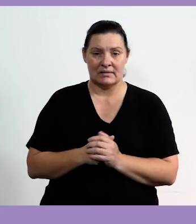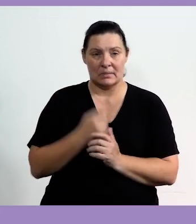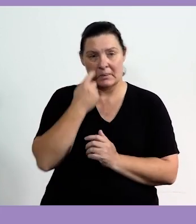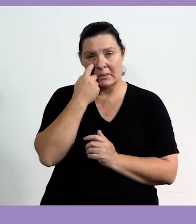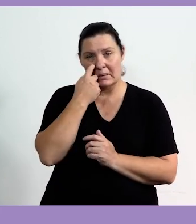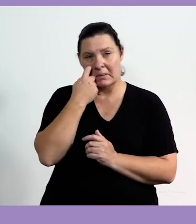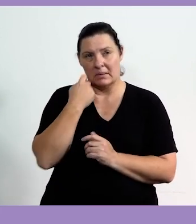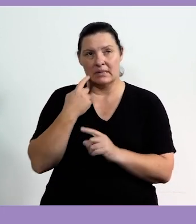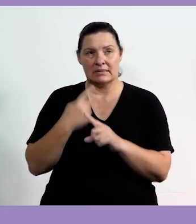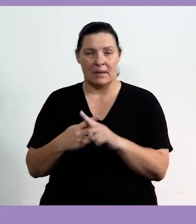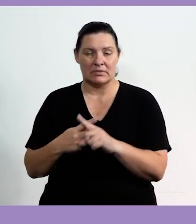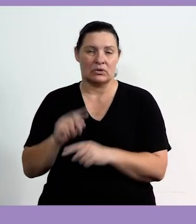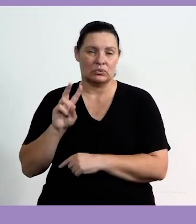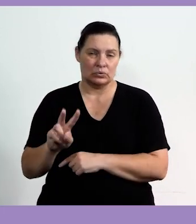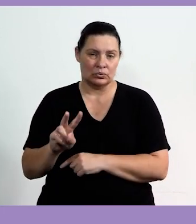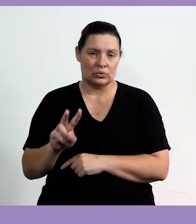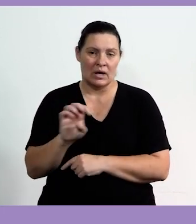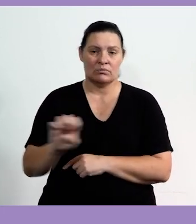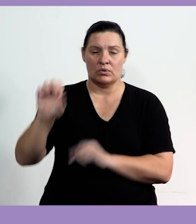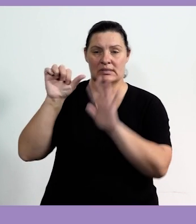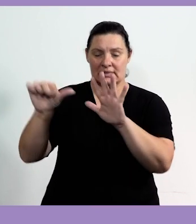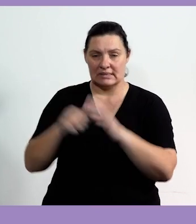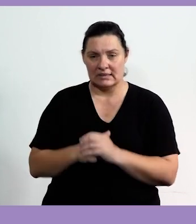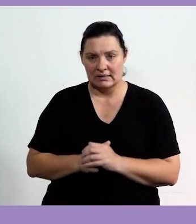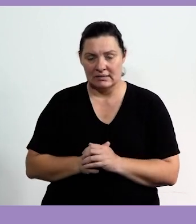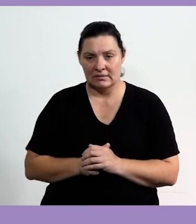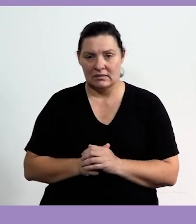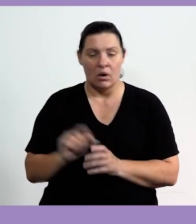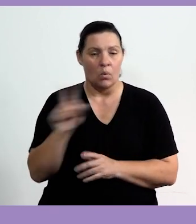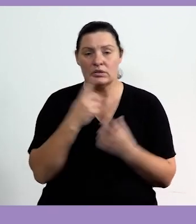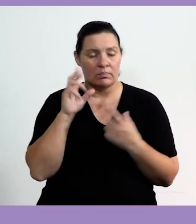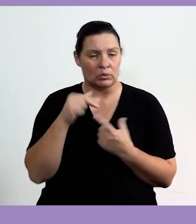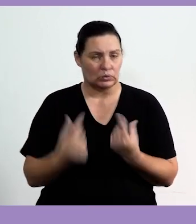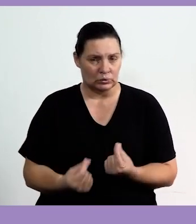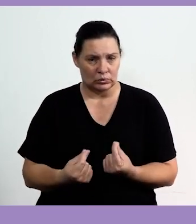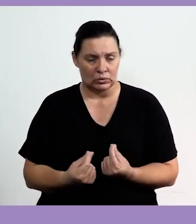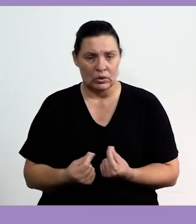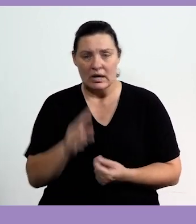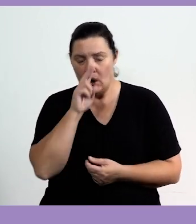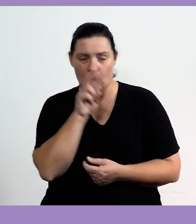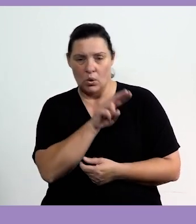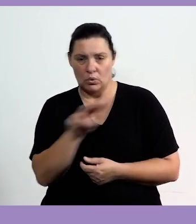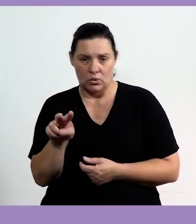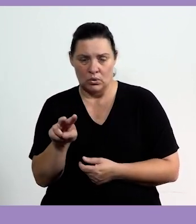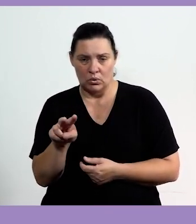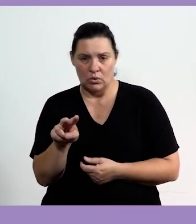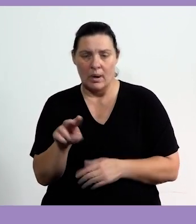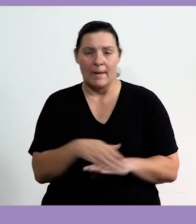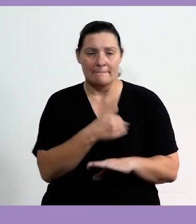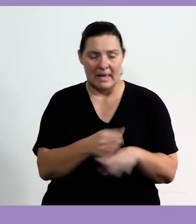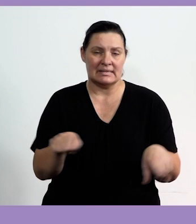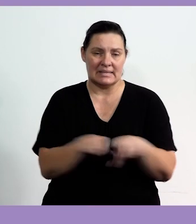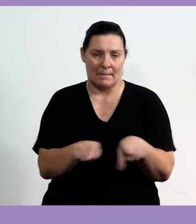negative 6, multiplied by 2 exponent 6. What are we supposed to do here? We are supposed to